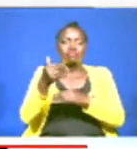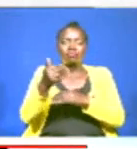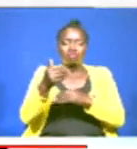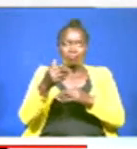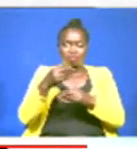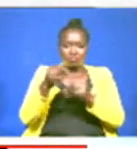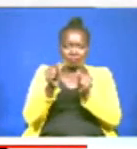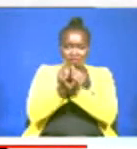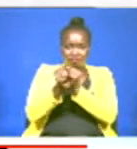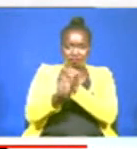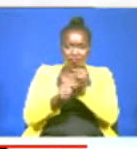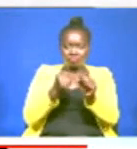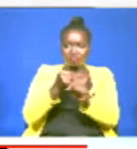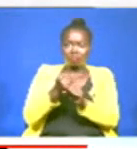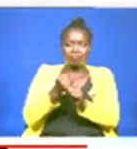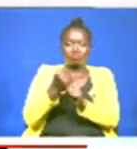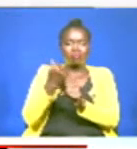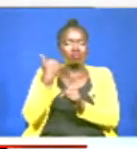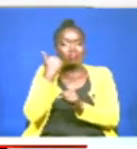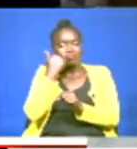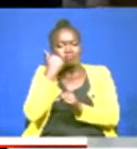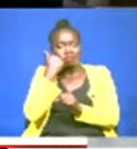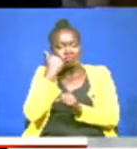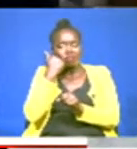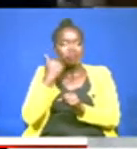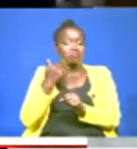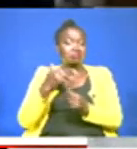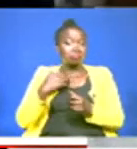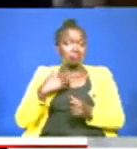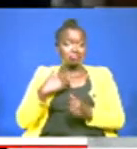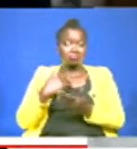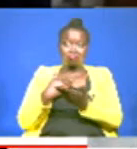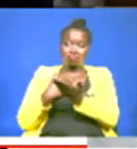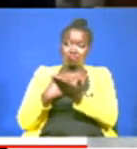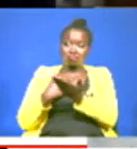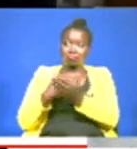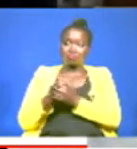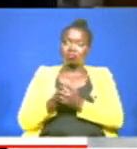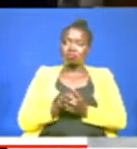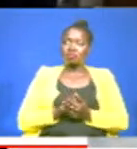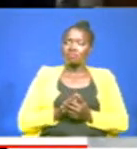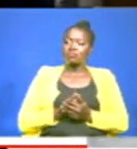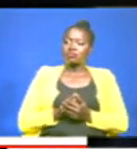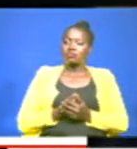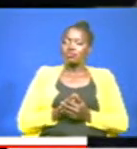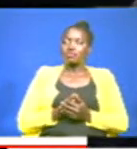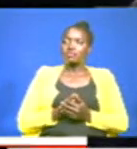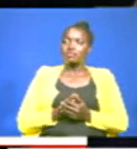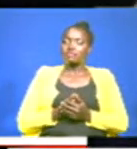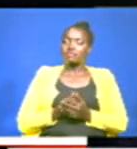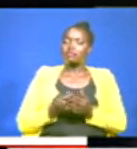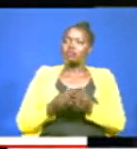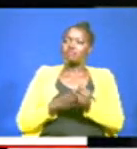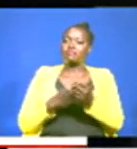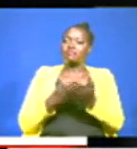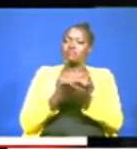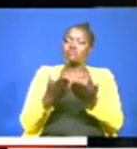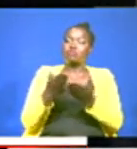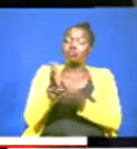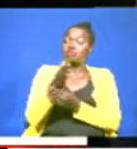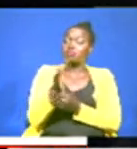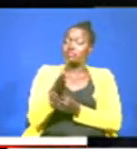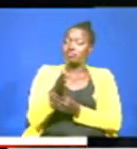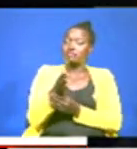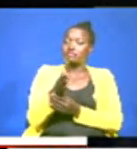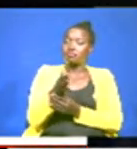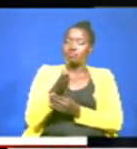to ill health. Pope Francis expected to lead the funeral service of the late Pope on Thursday. His